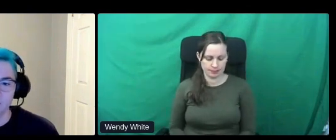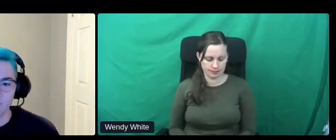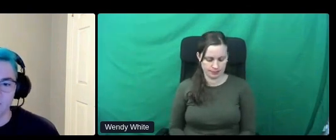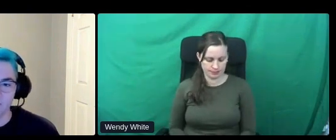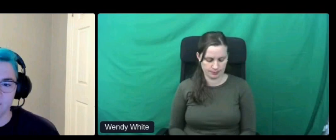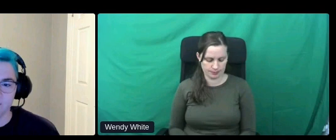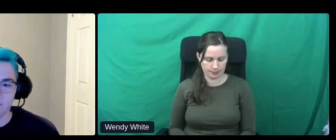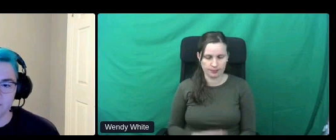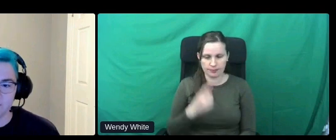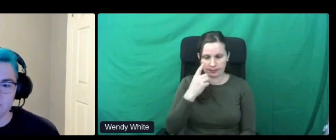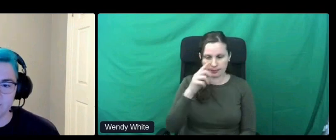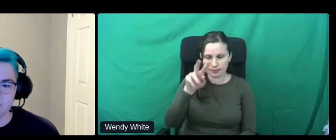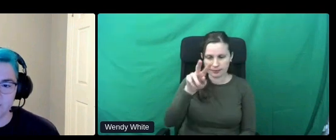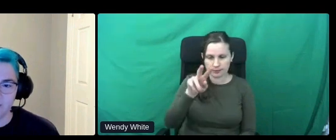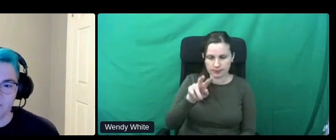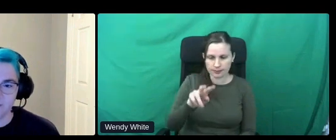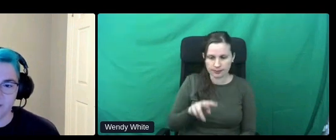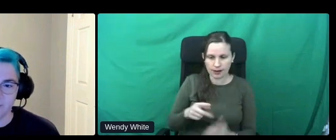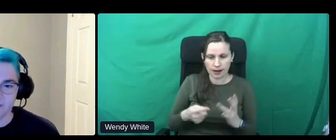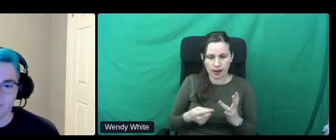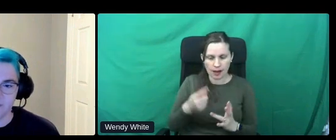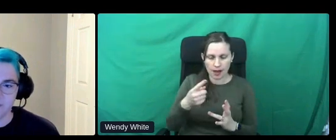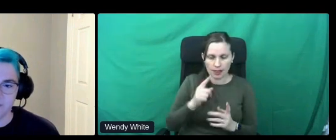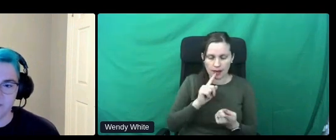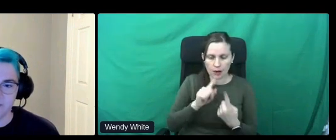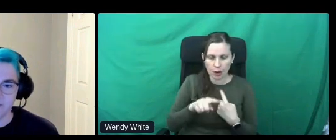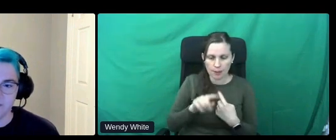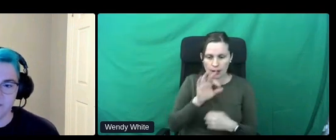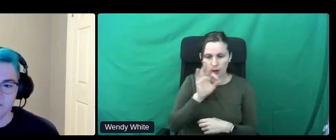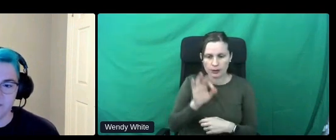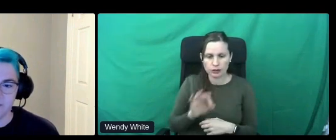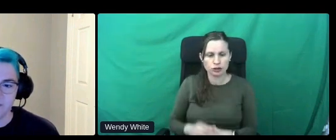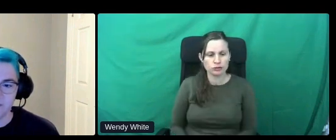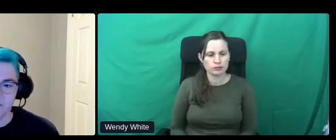Looking through to see if there's any other comments or questions here.